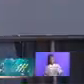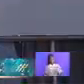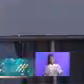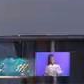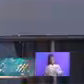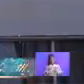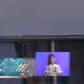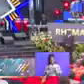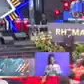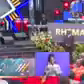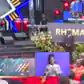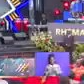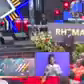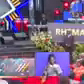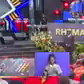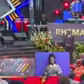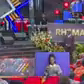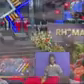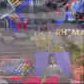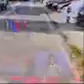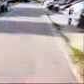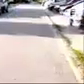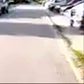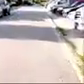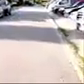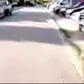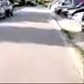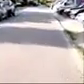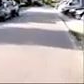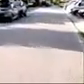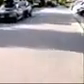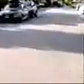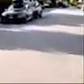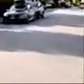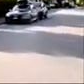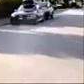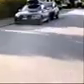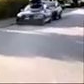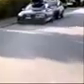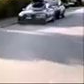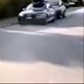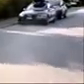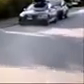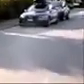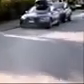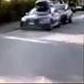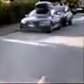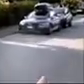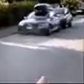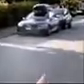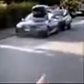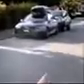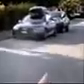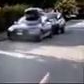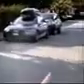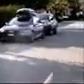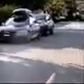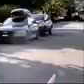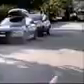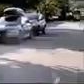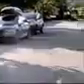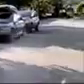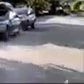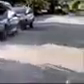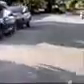is the wor city of Switzerland if you have ever heard about Switzerland with watch this is where the rollers are so so